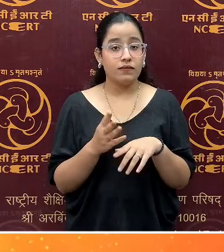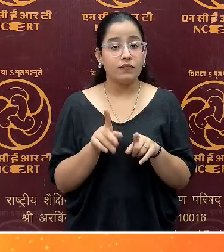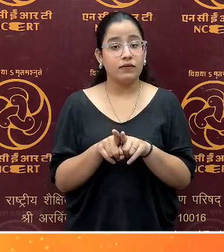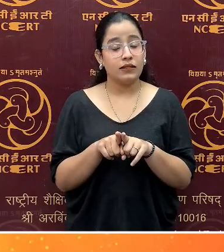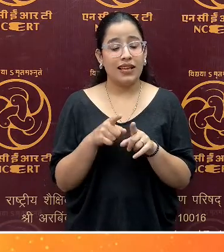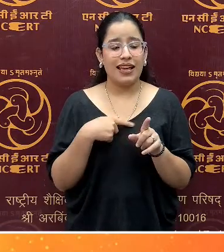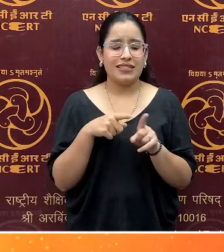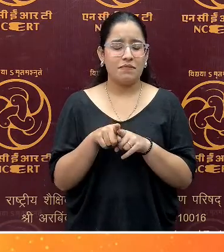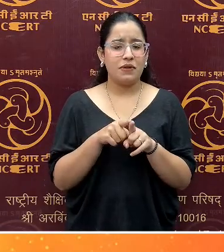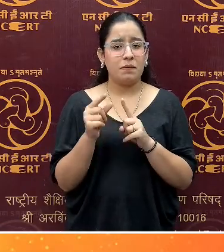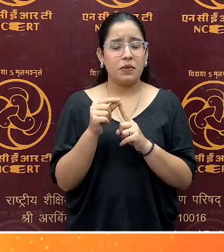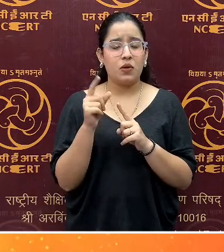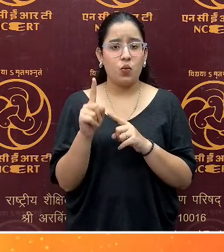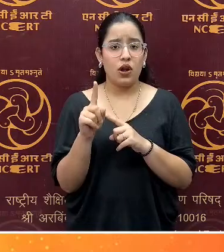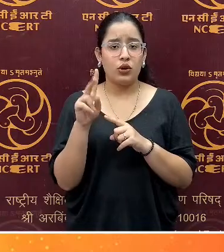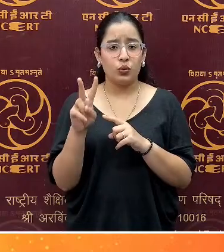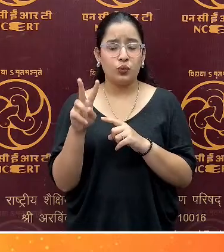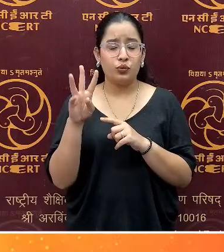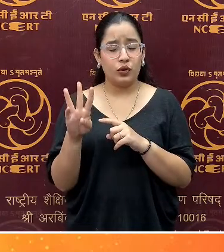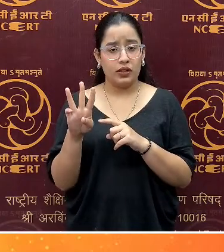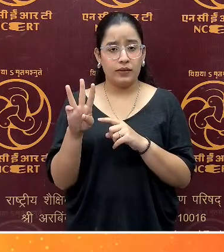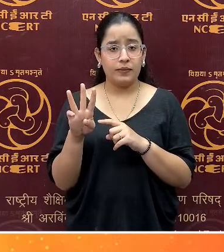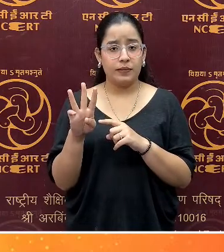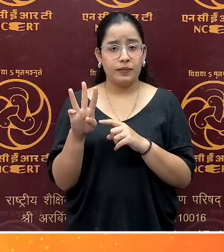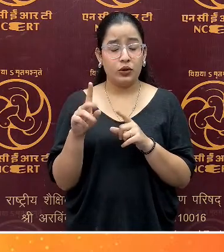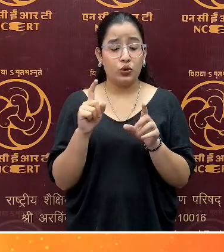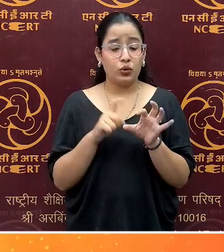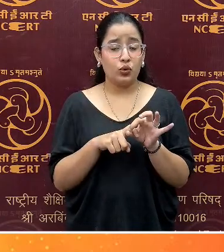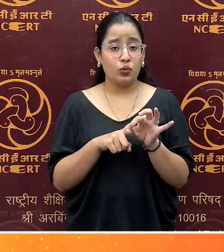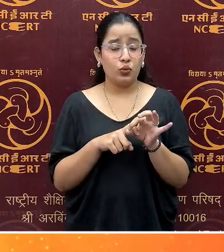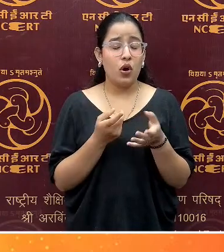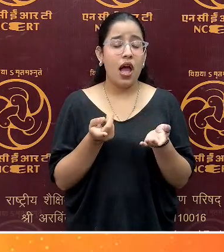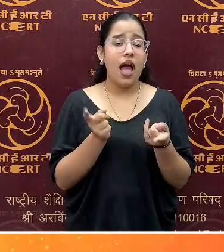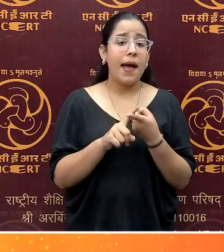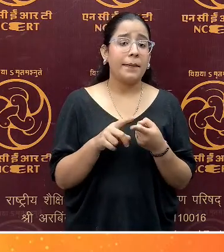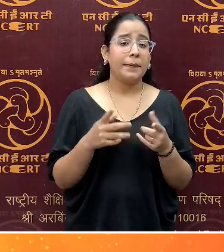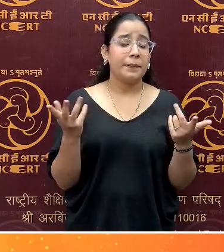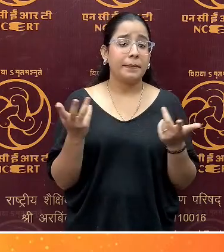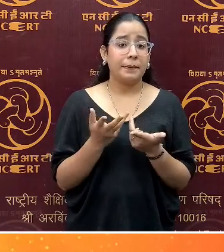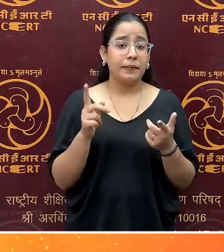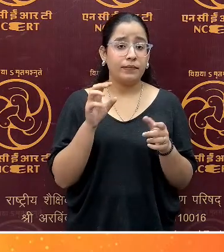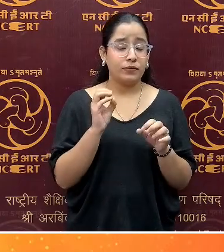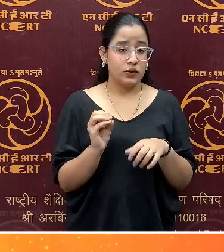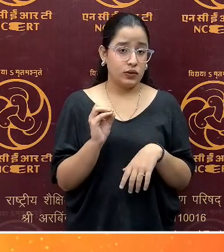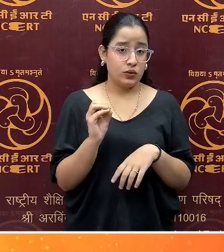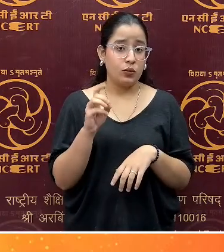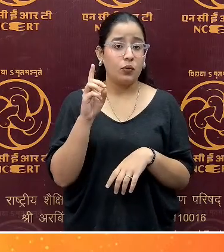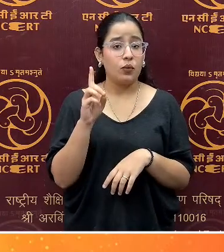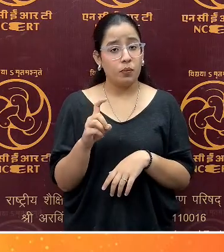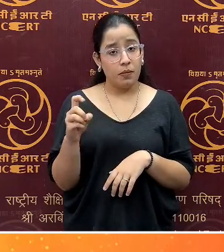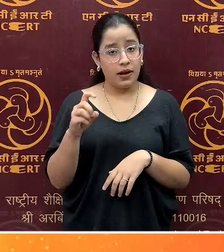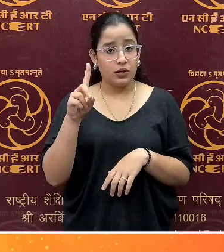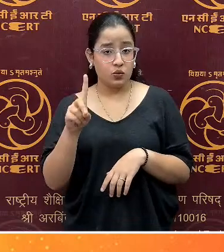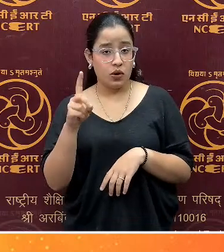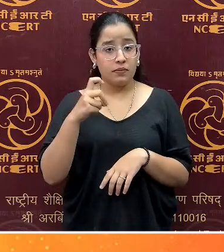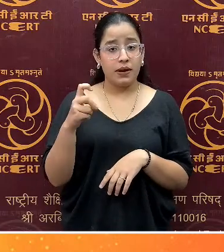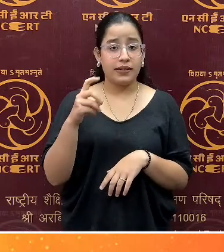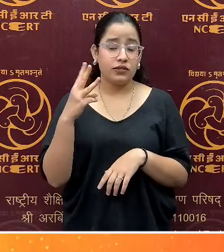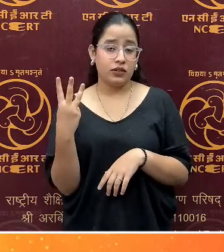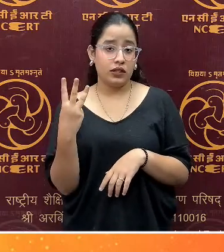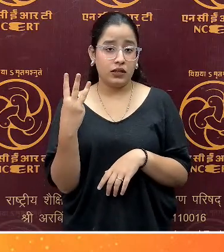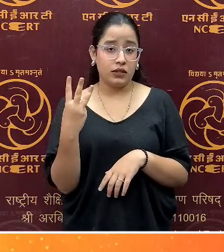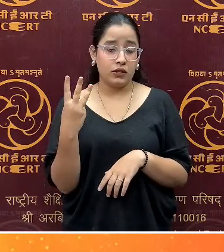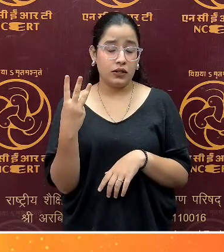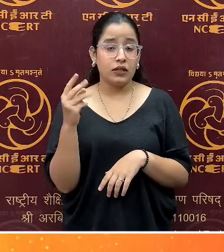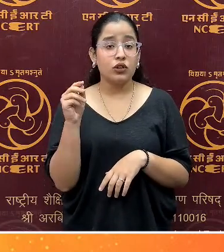is 1, 2 and 3 and Q happens to be 0, -1, 3. How